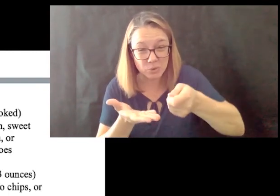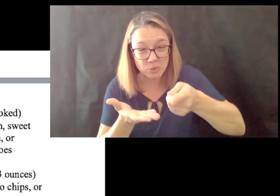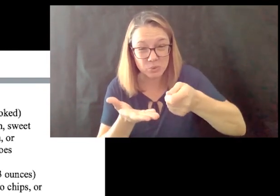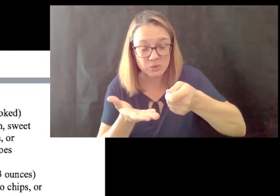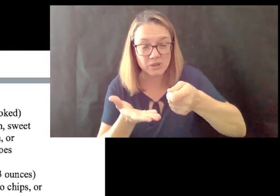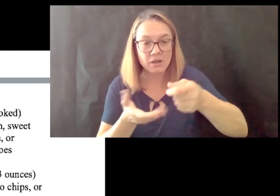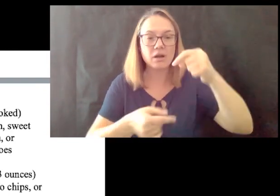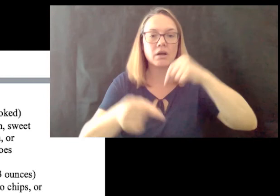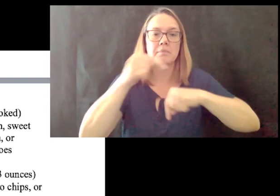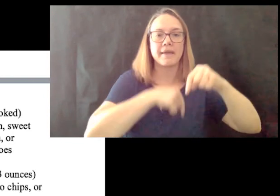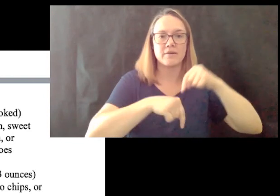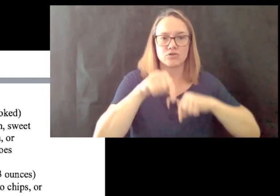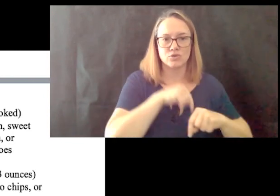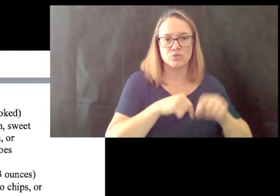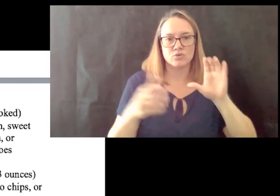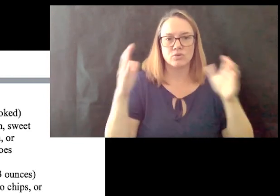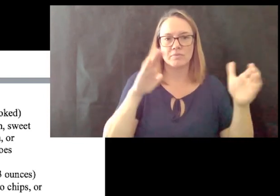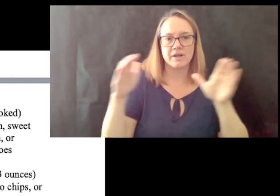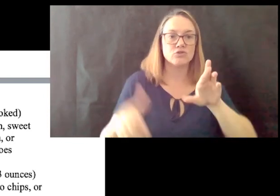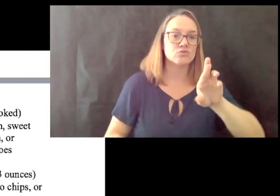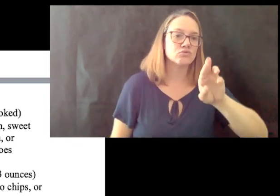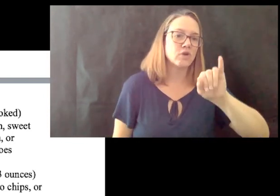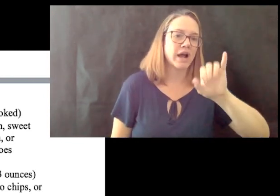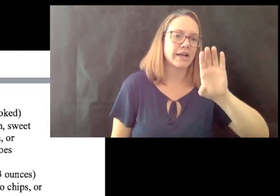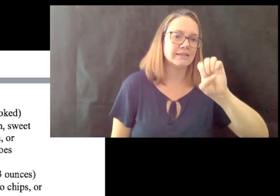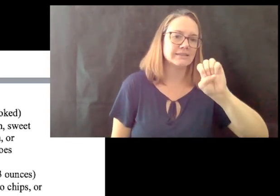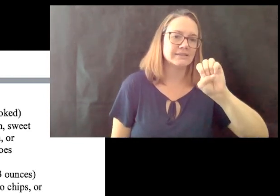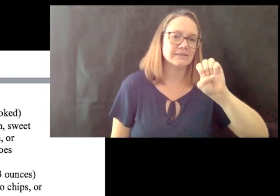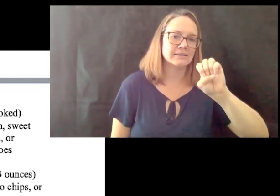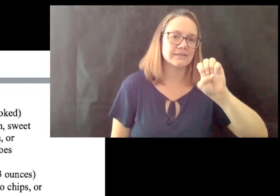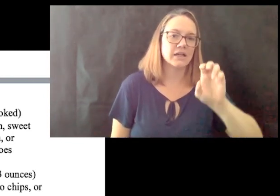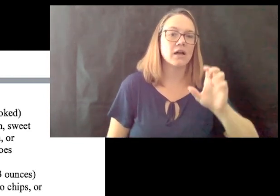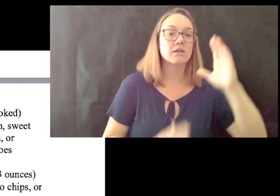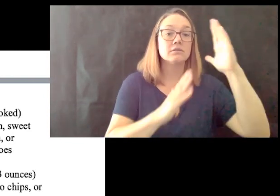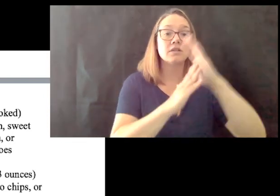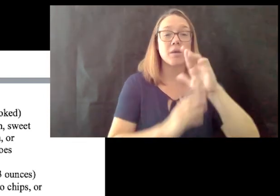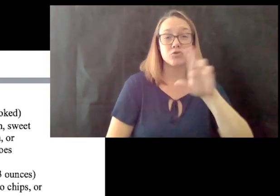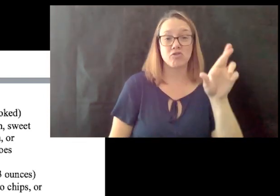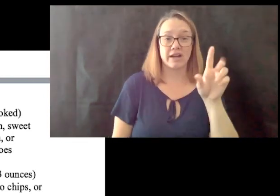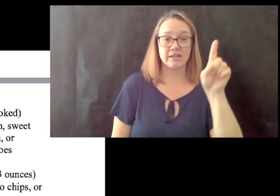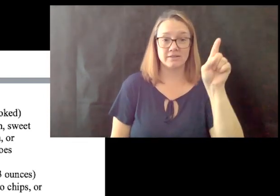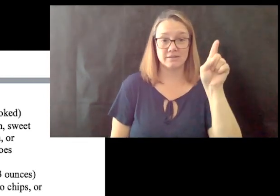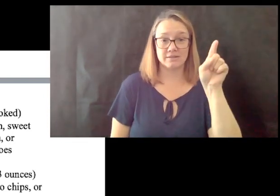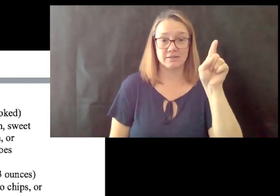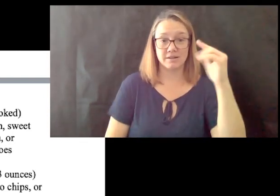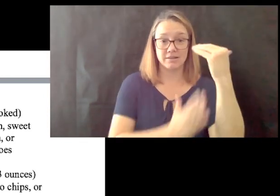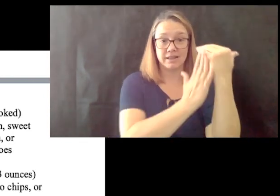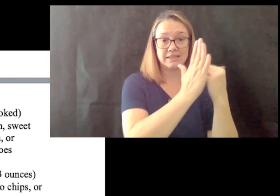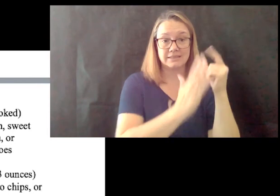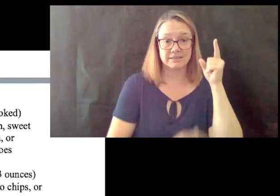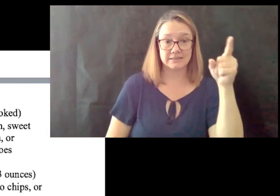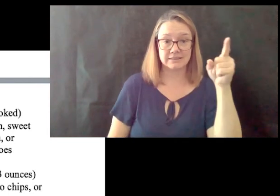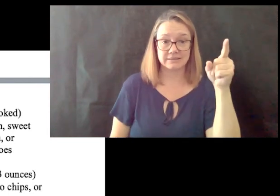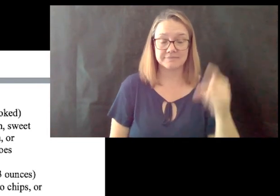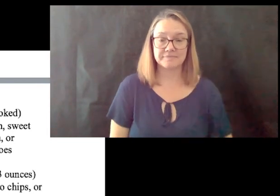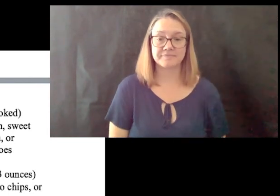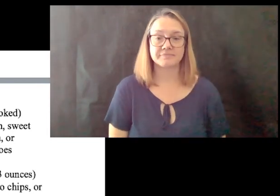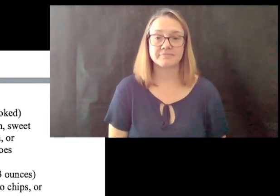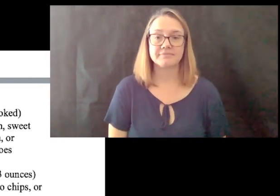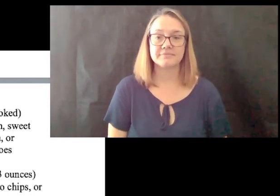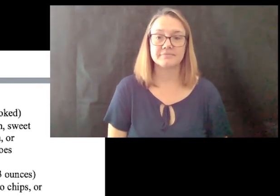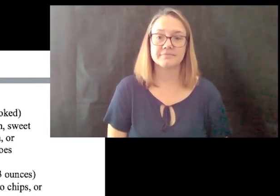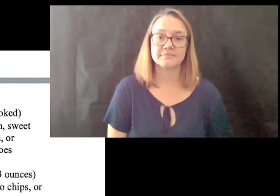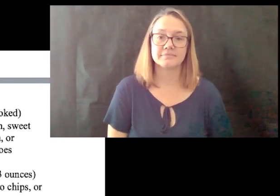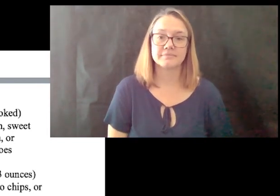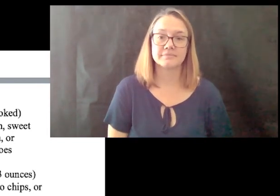Versus, let's take us back to, let's look at rice, for example. That's in the top right corner here. And